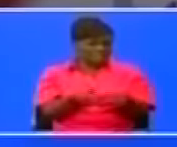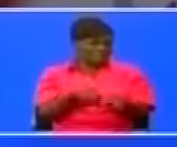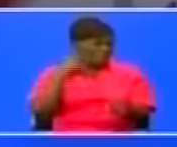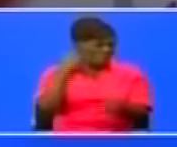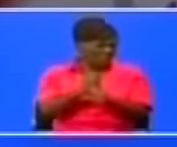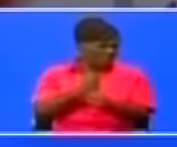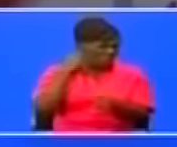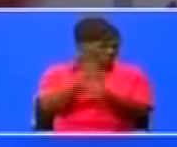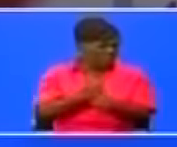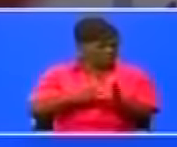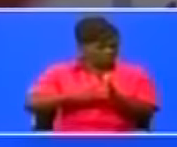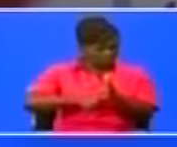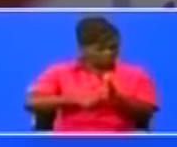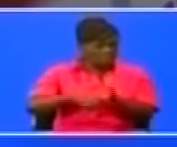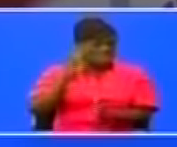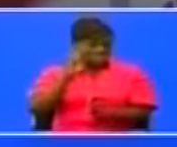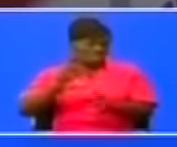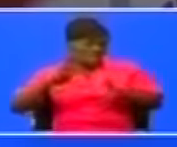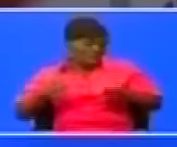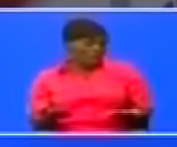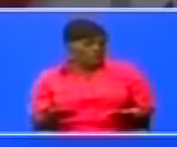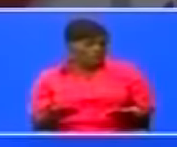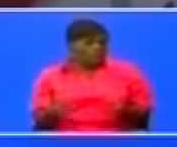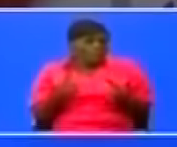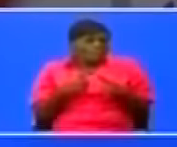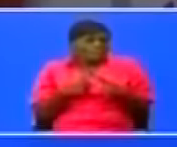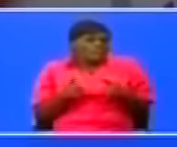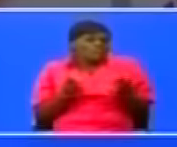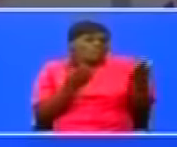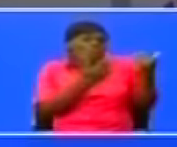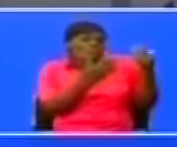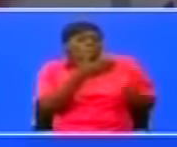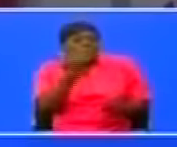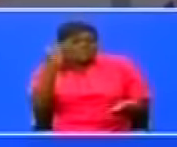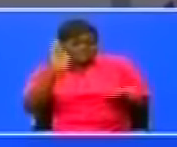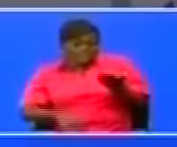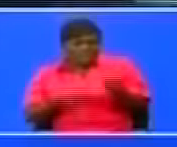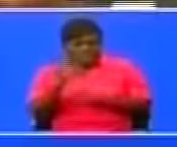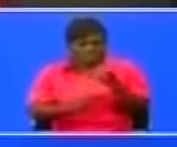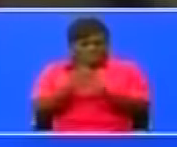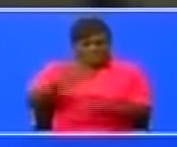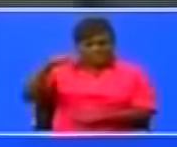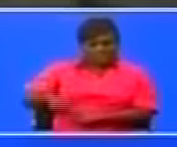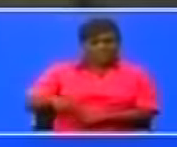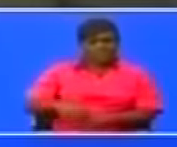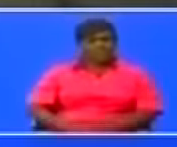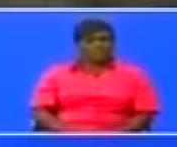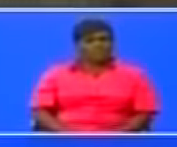tutawakal, tutajaribu tuwakal tena, tuone vile itakuwa. Lakini hopefully next year itakuwa poa zaidi hata ya hii.